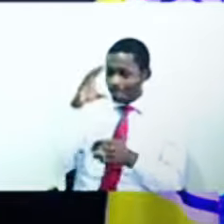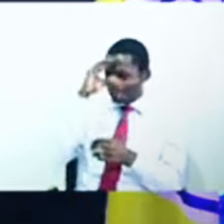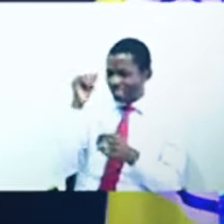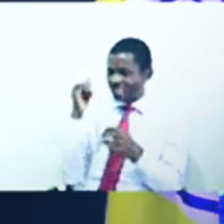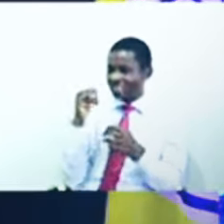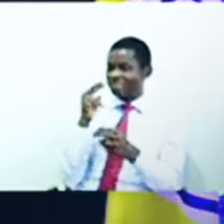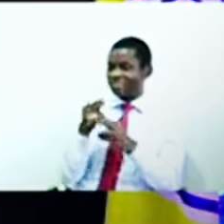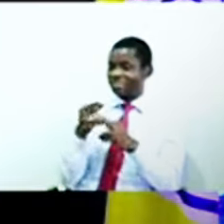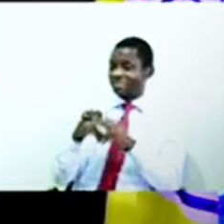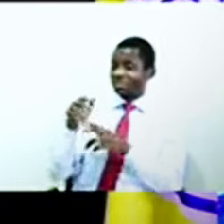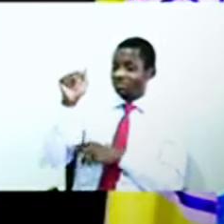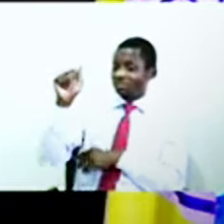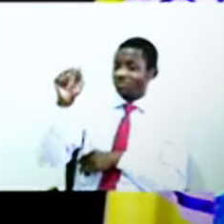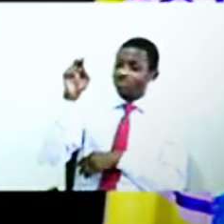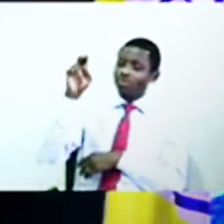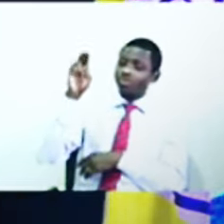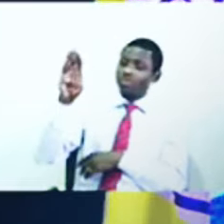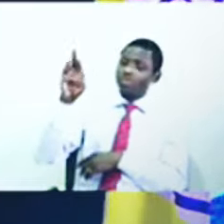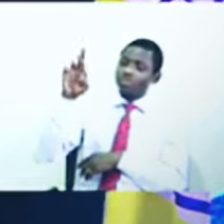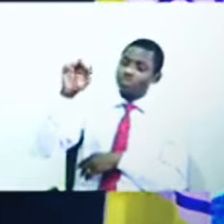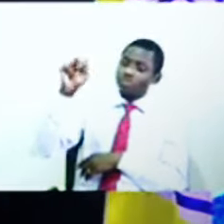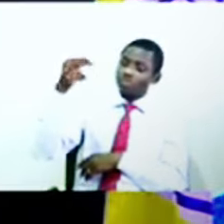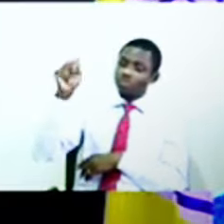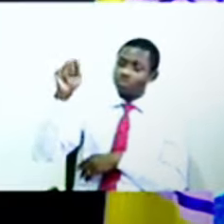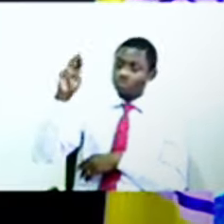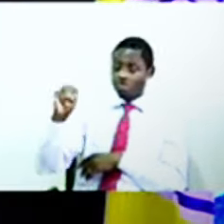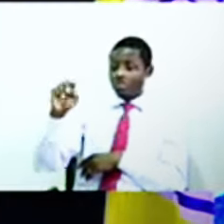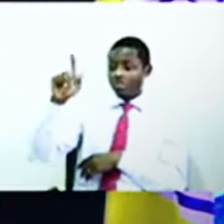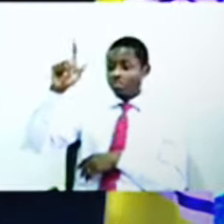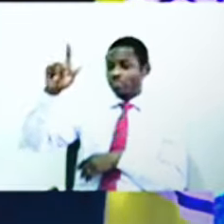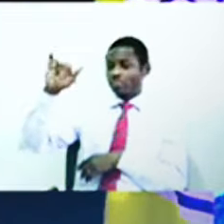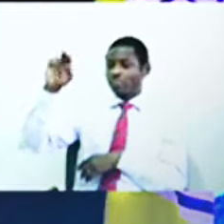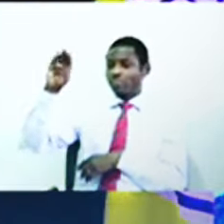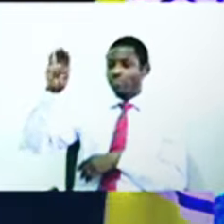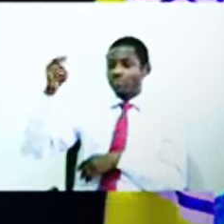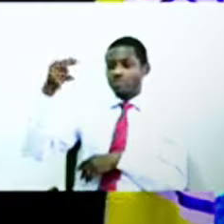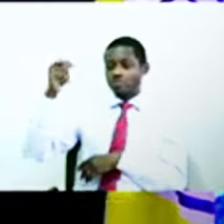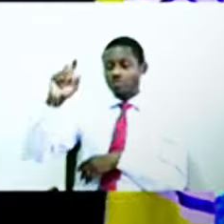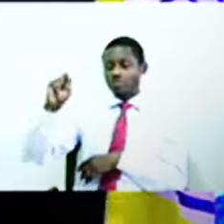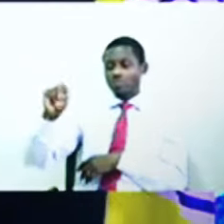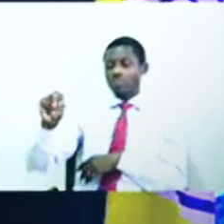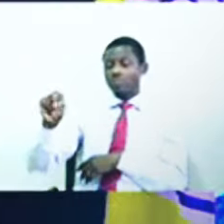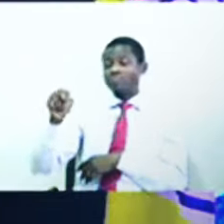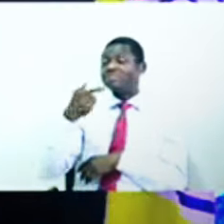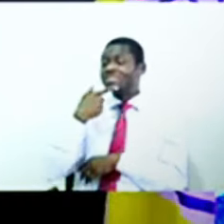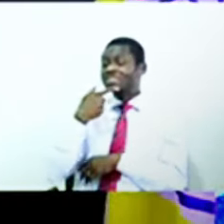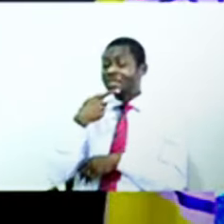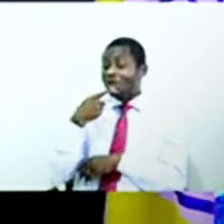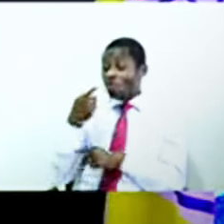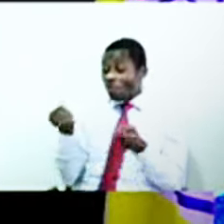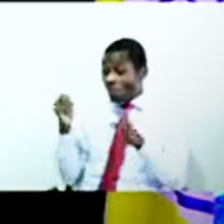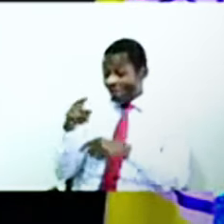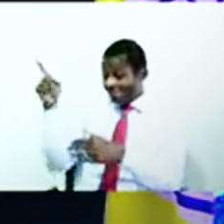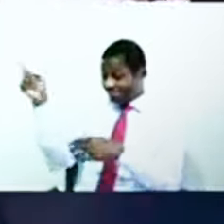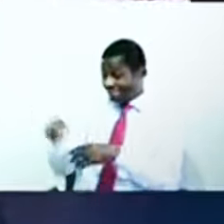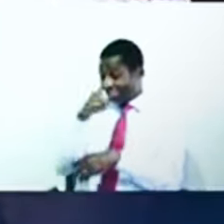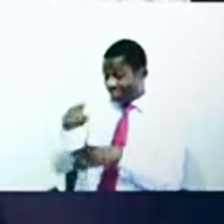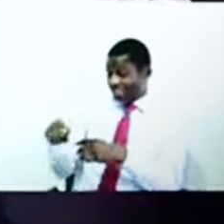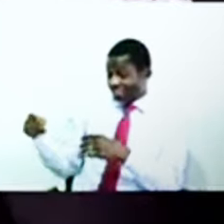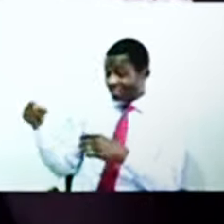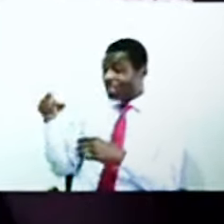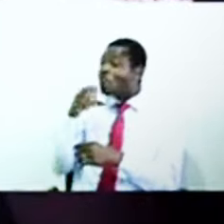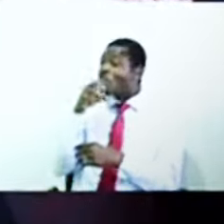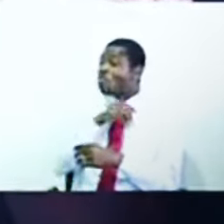the slave. What he dealt with was the law of slavery that